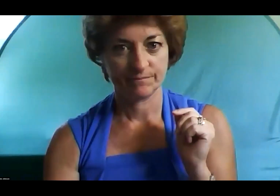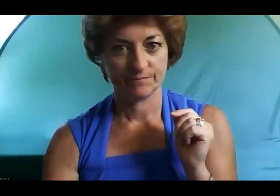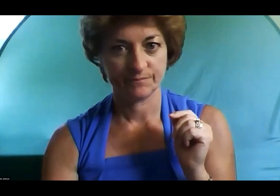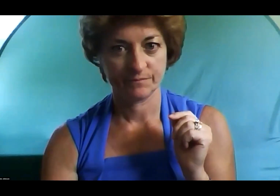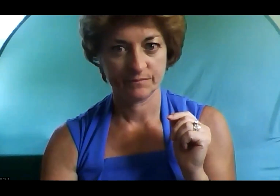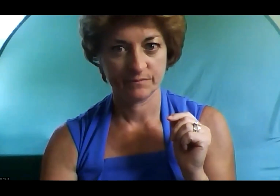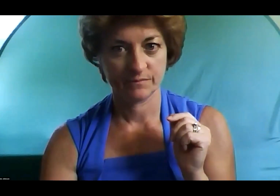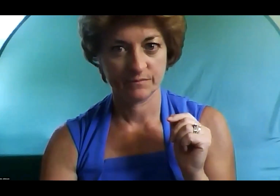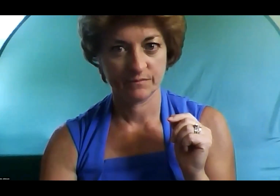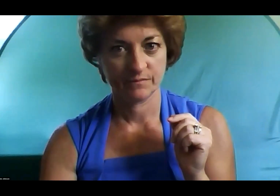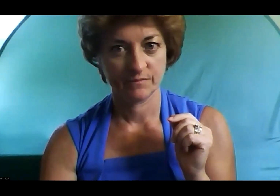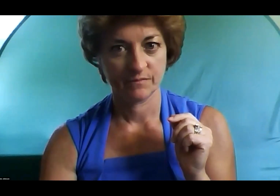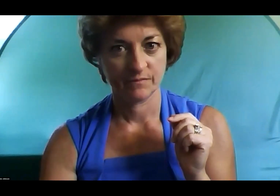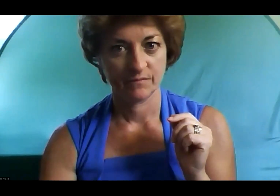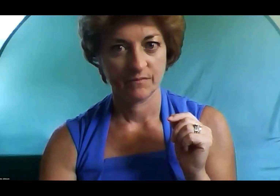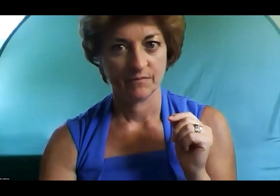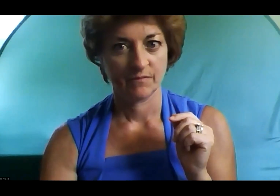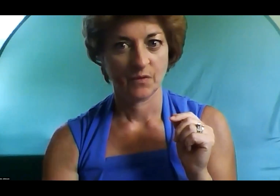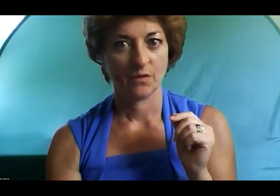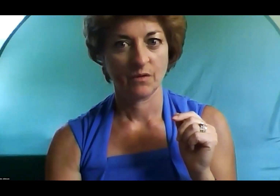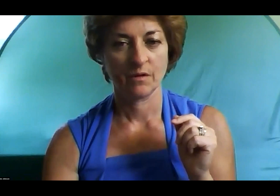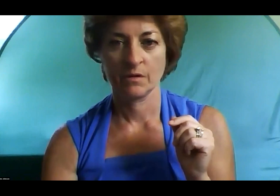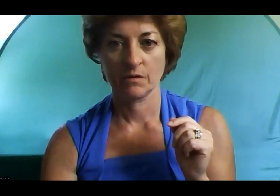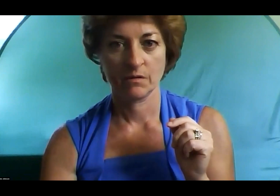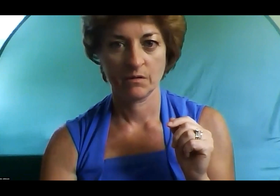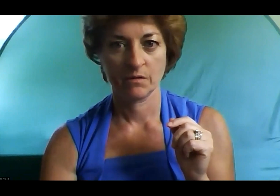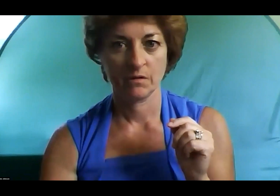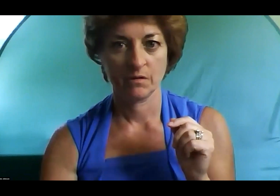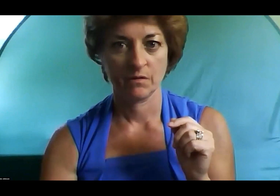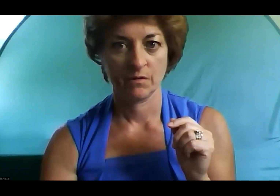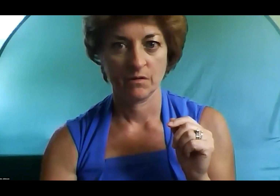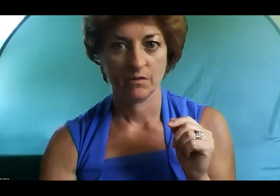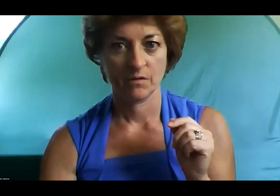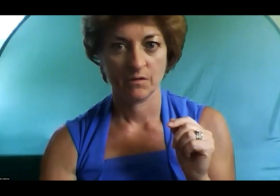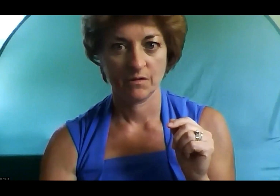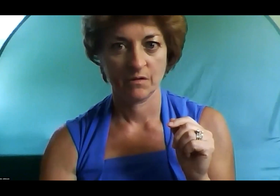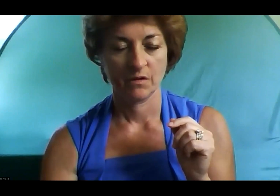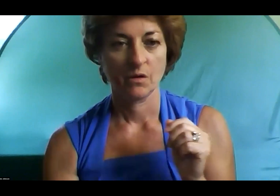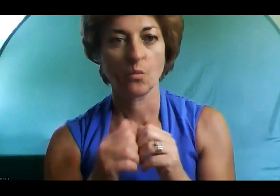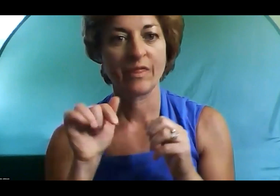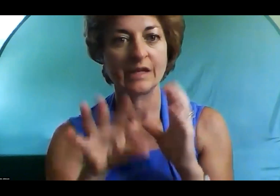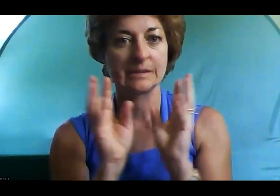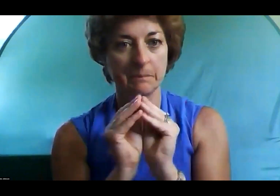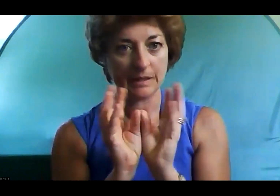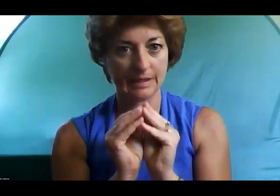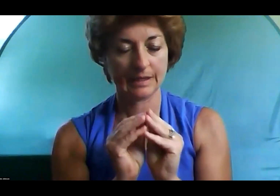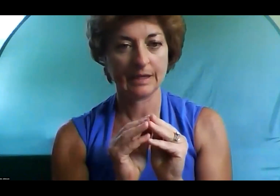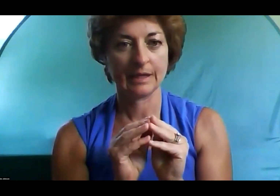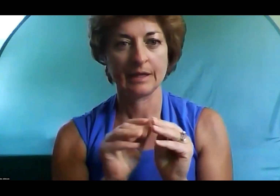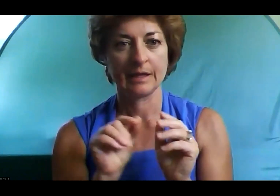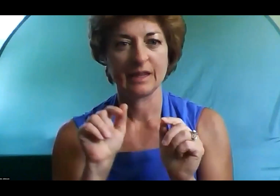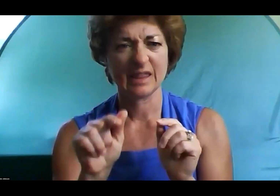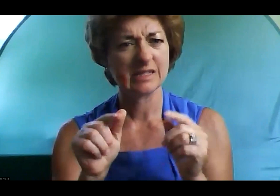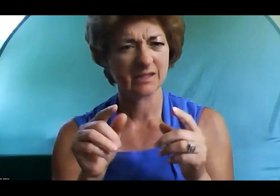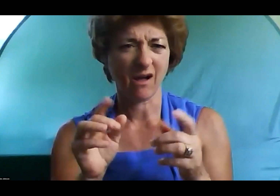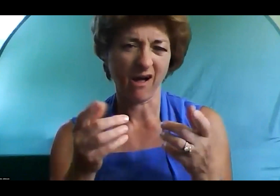doesn't give it its full benefit. I think this young lady did an excellent job. And again, this was done some years